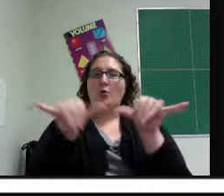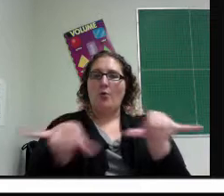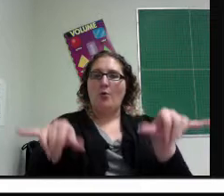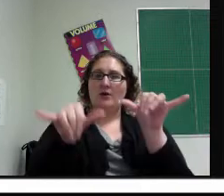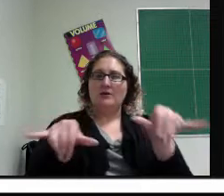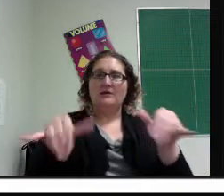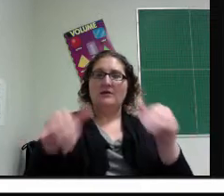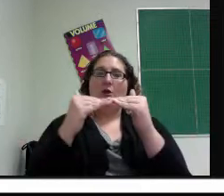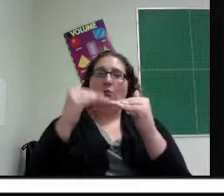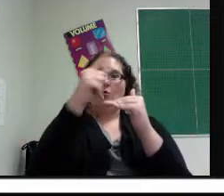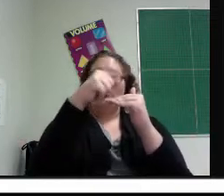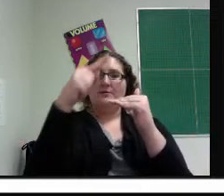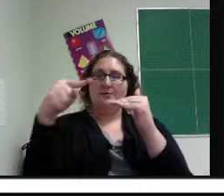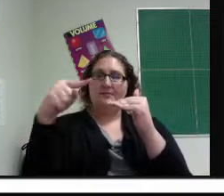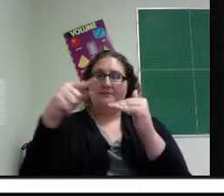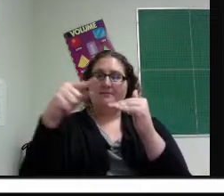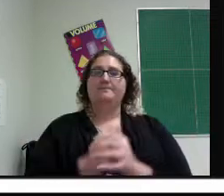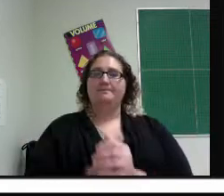symbol for congruent.